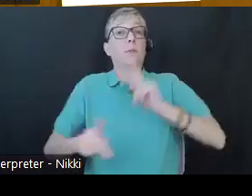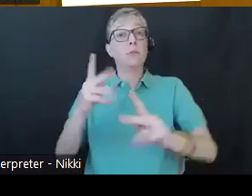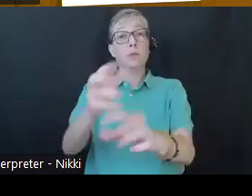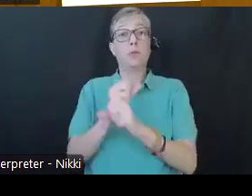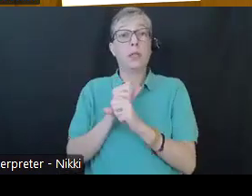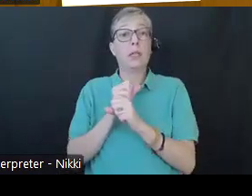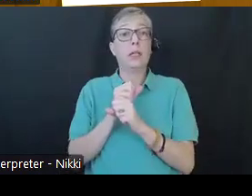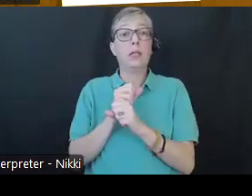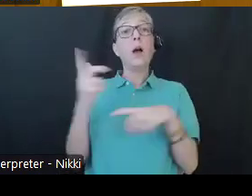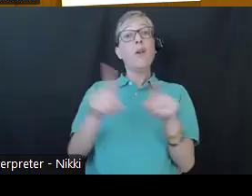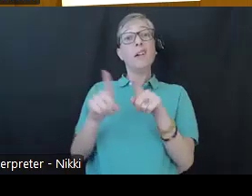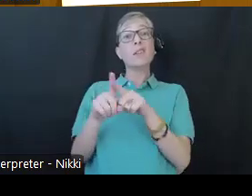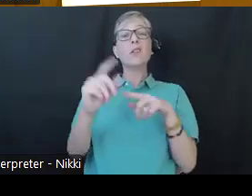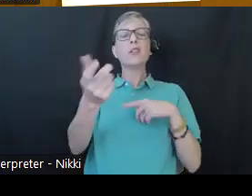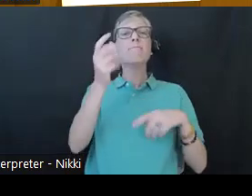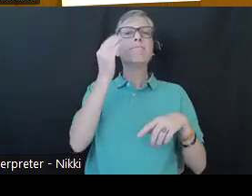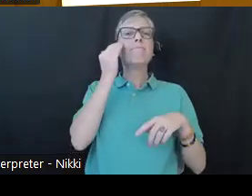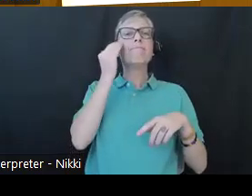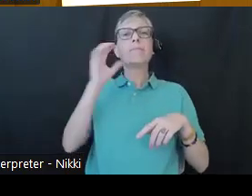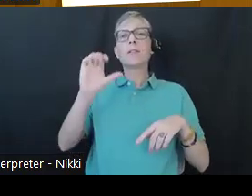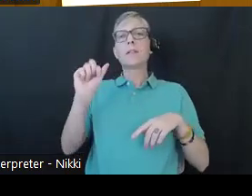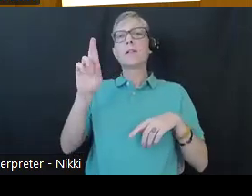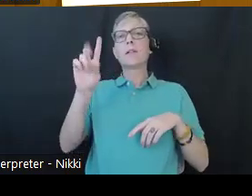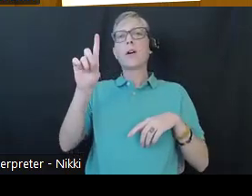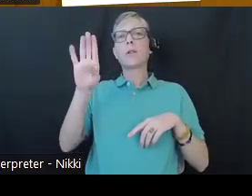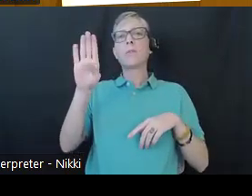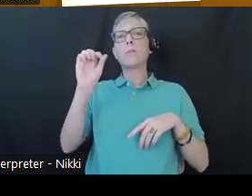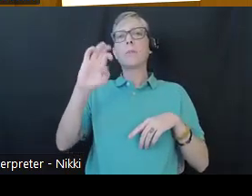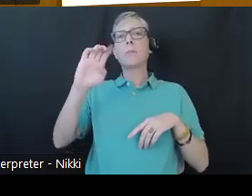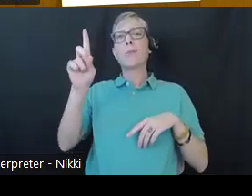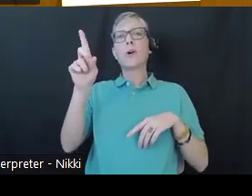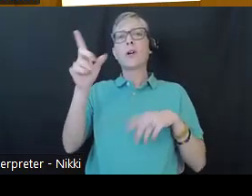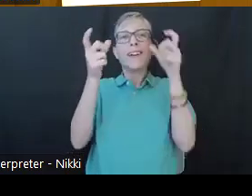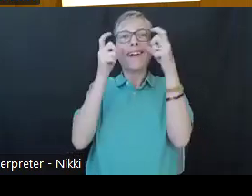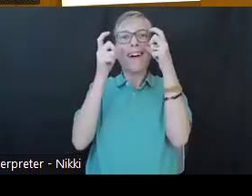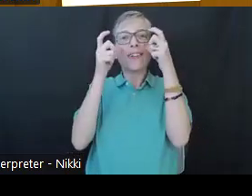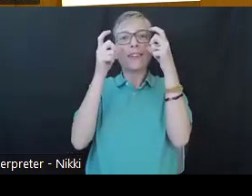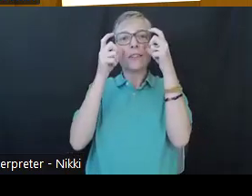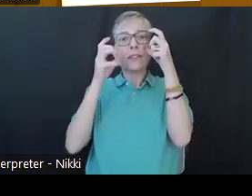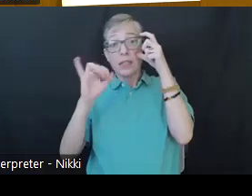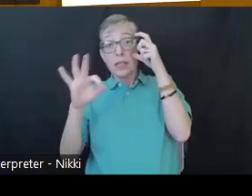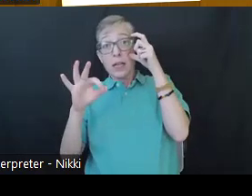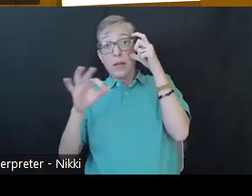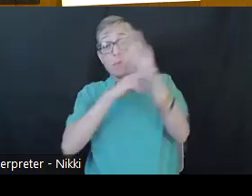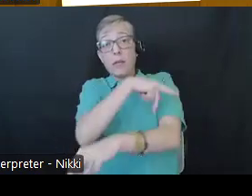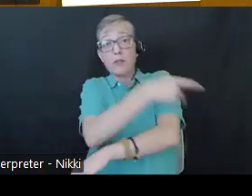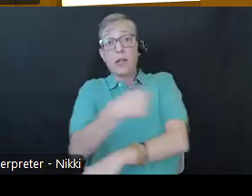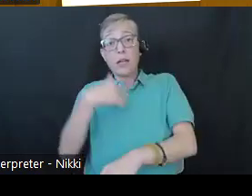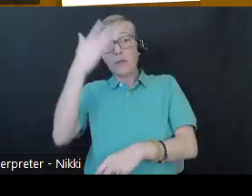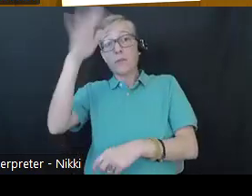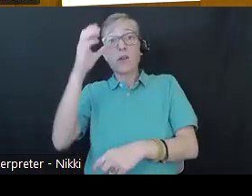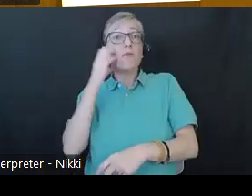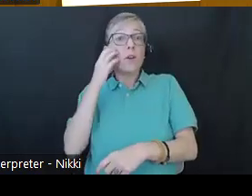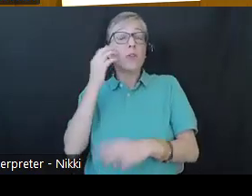those cardboard goggles. If a patient has their own smartphone, you can stick it in those cardboard goggles with